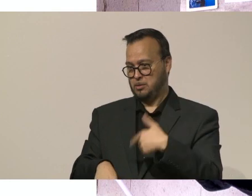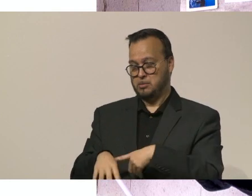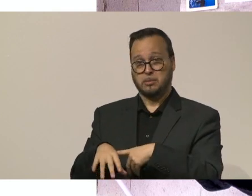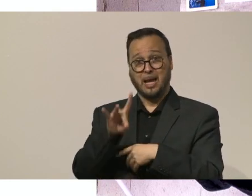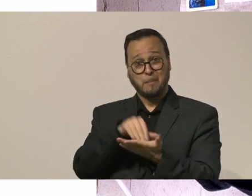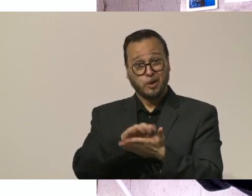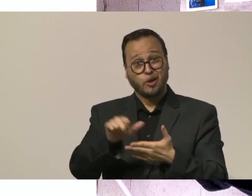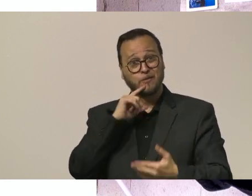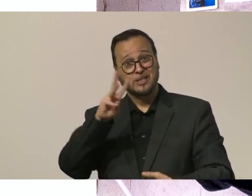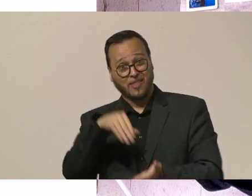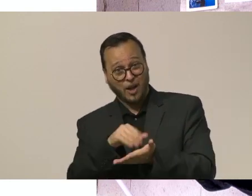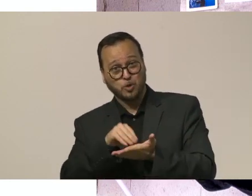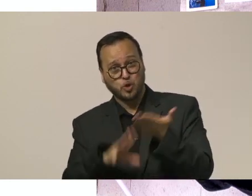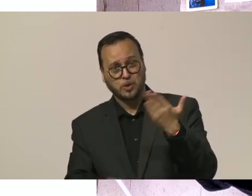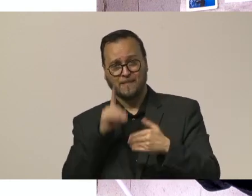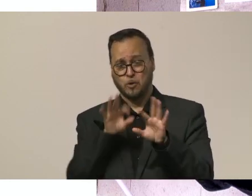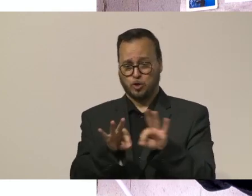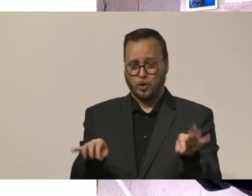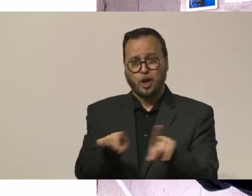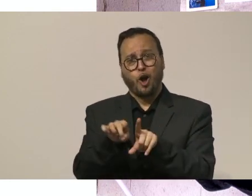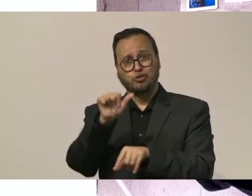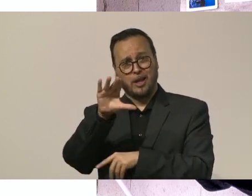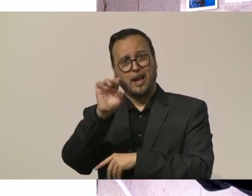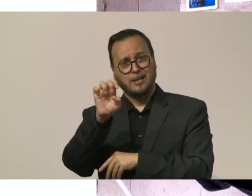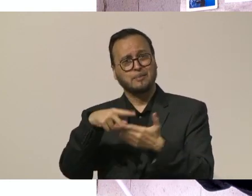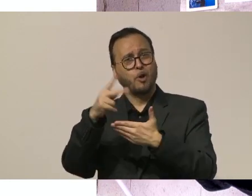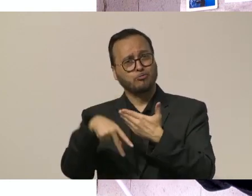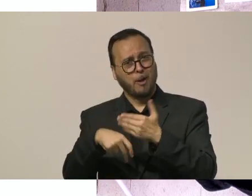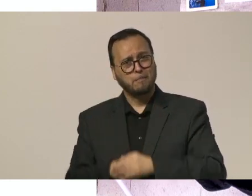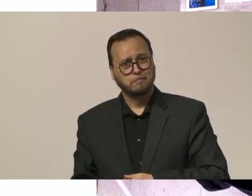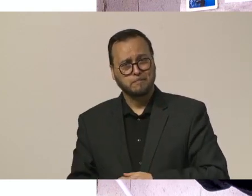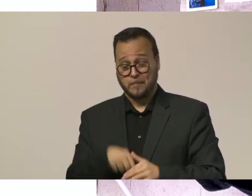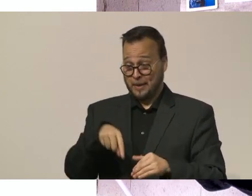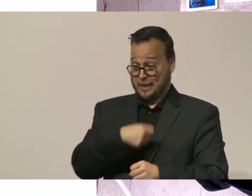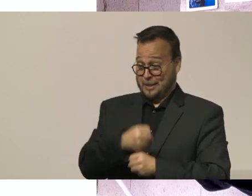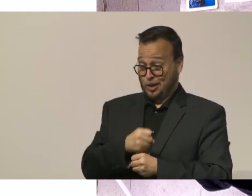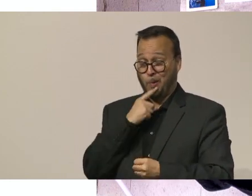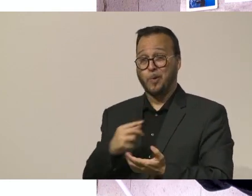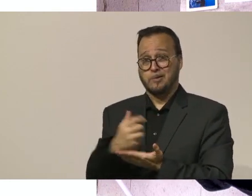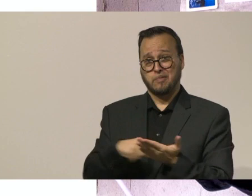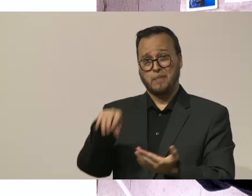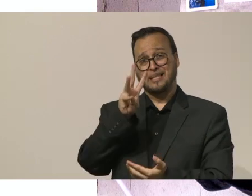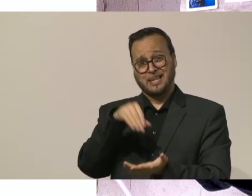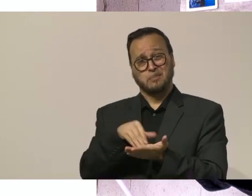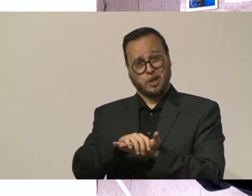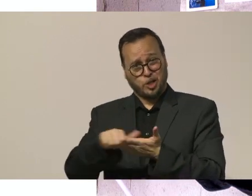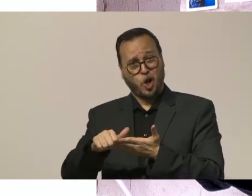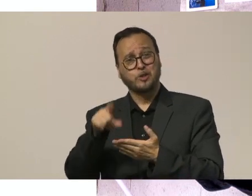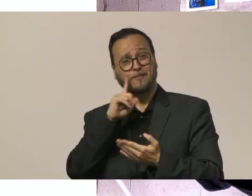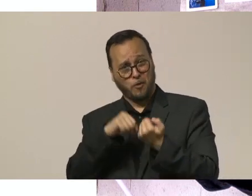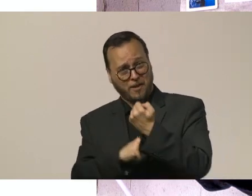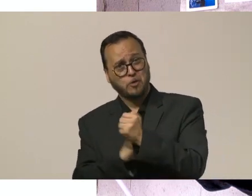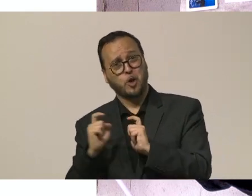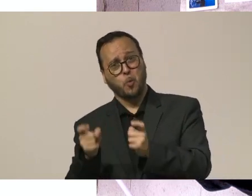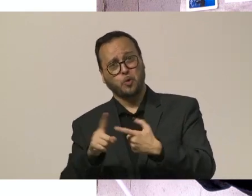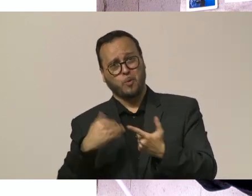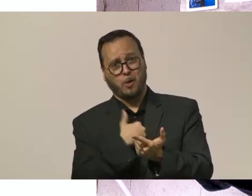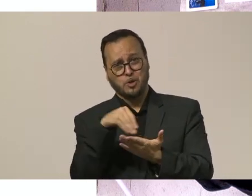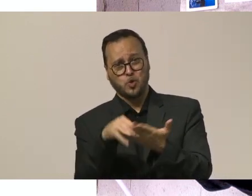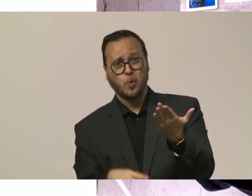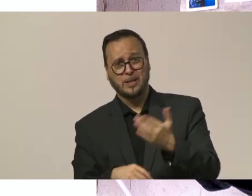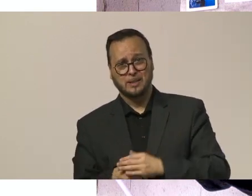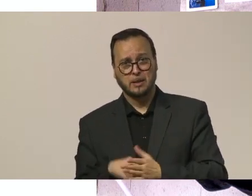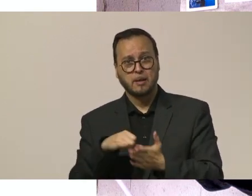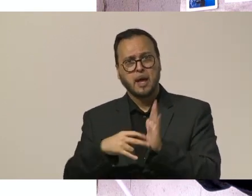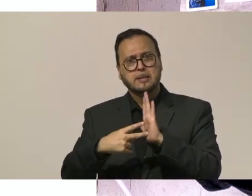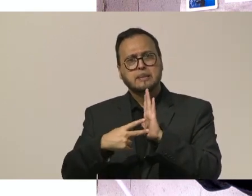in degree as well as ACE programs. This year, we'll make about $6 million in foundations award to our students. This is